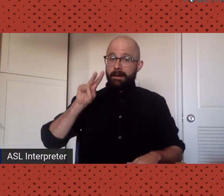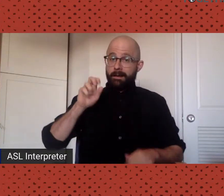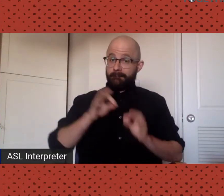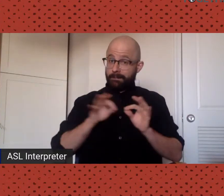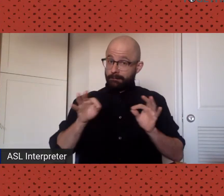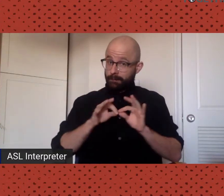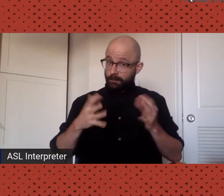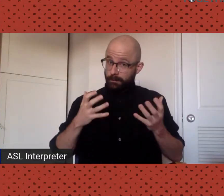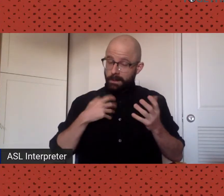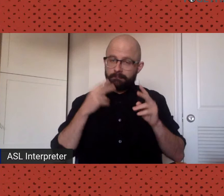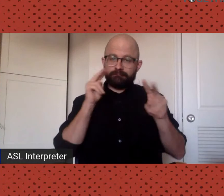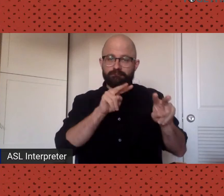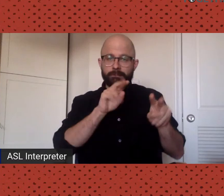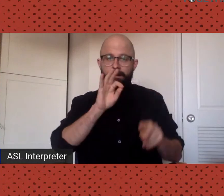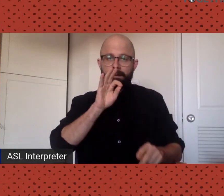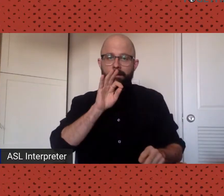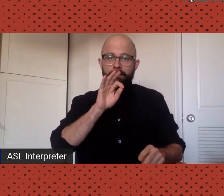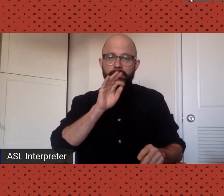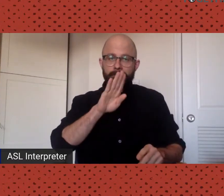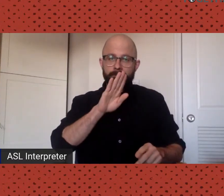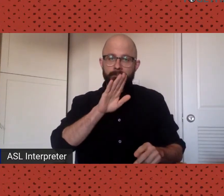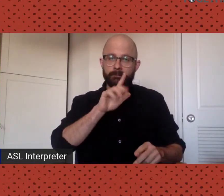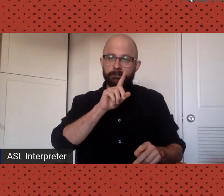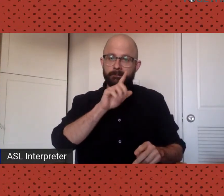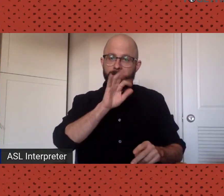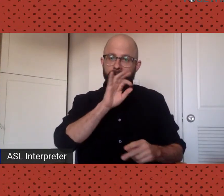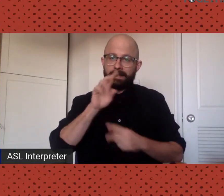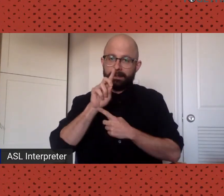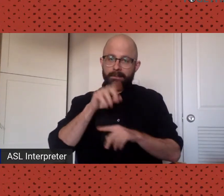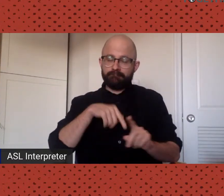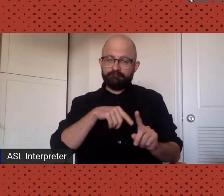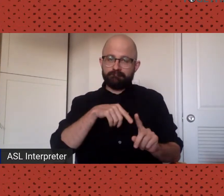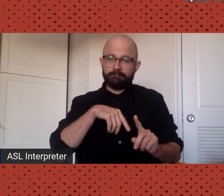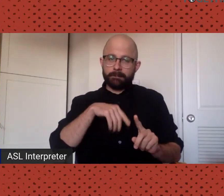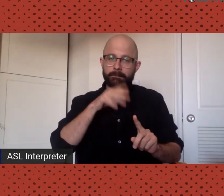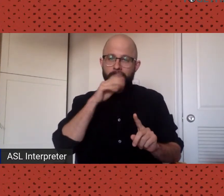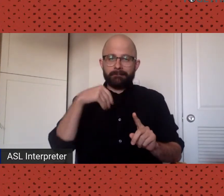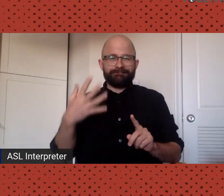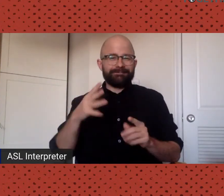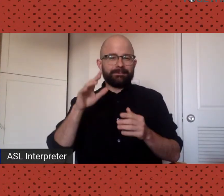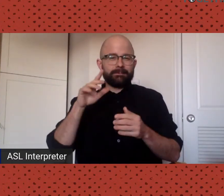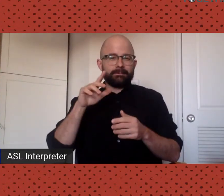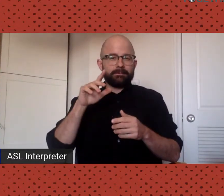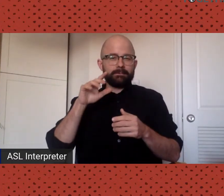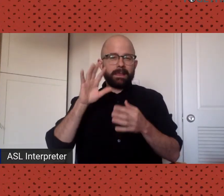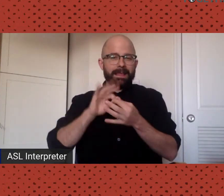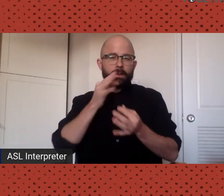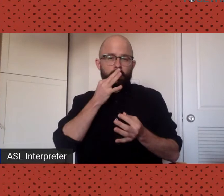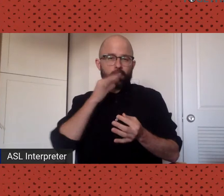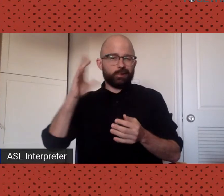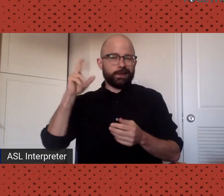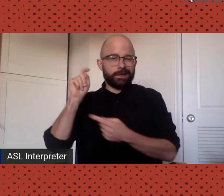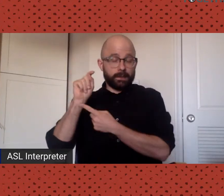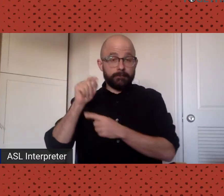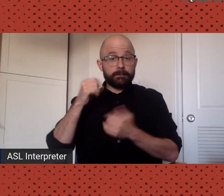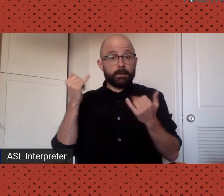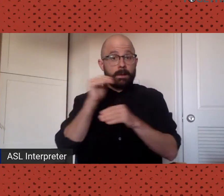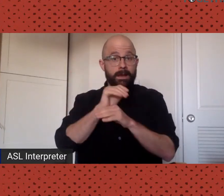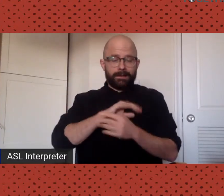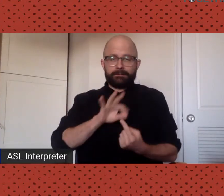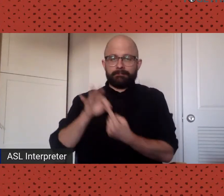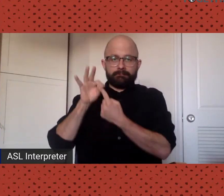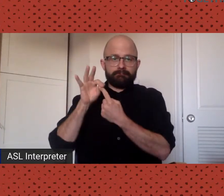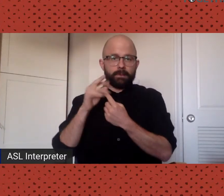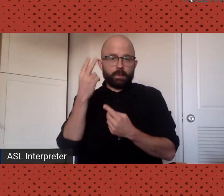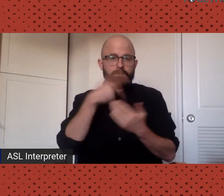the Facebook feed, and I'll put the link in the chat for that in just a couple moments. Tonight's event is very special because it's part of two initiatives. One